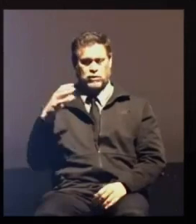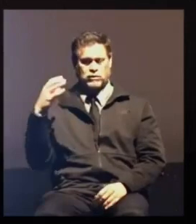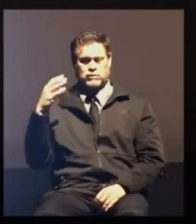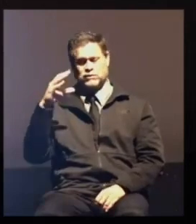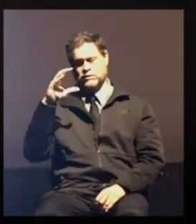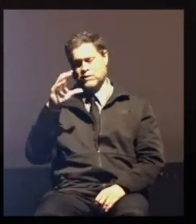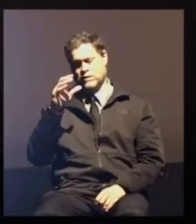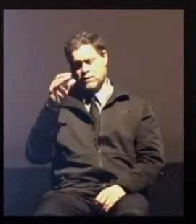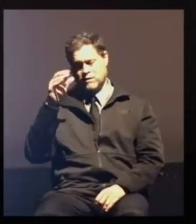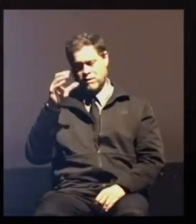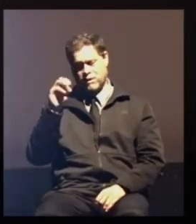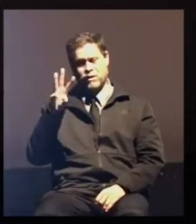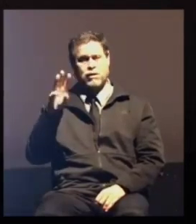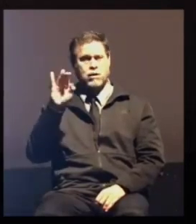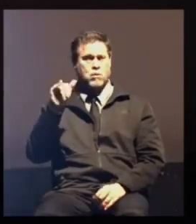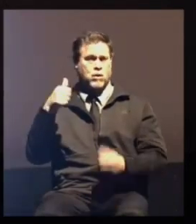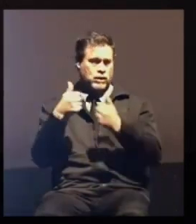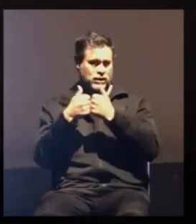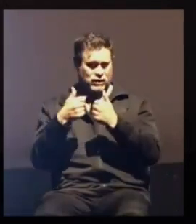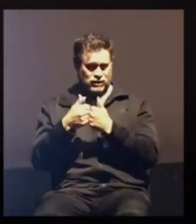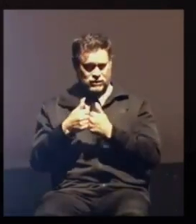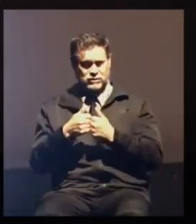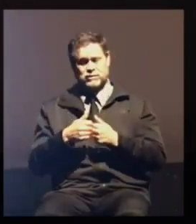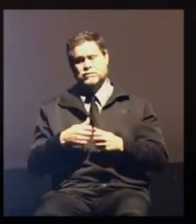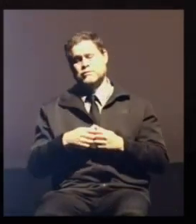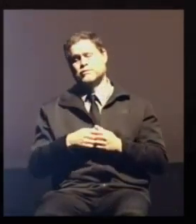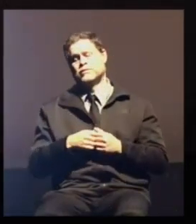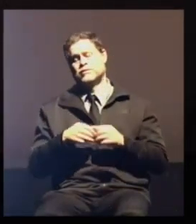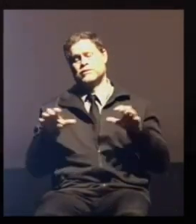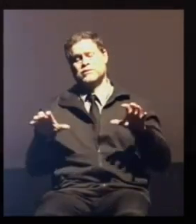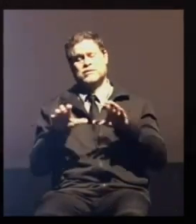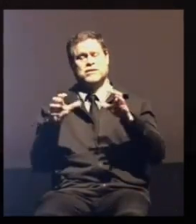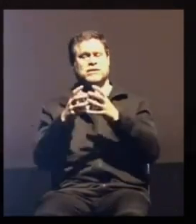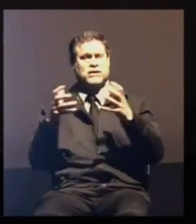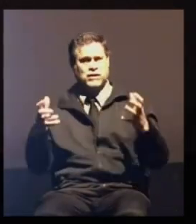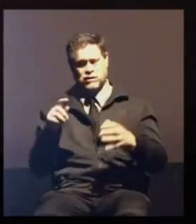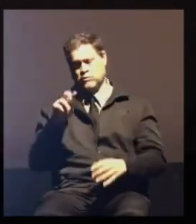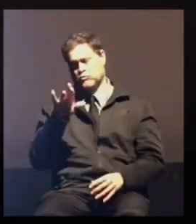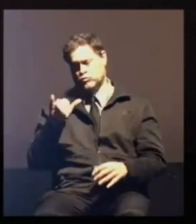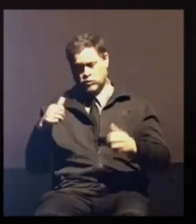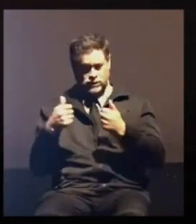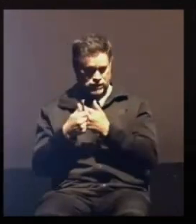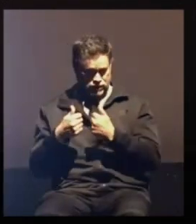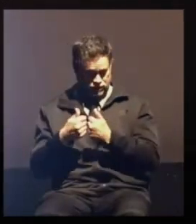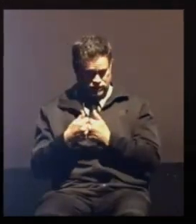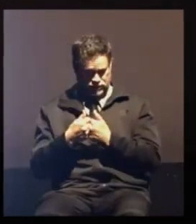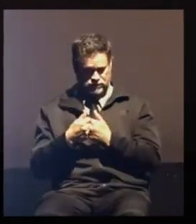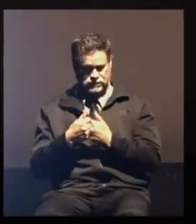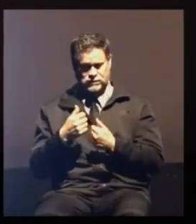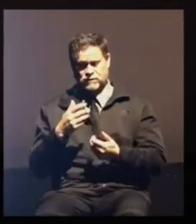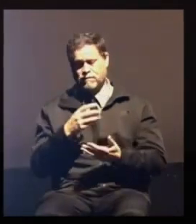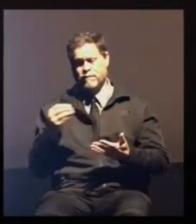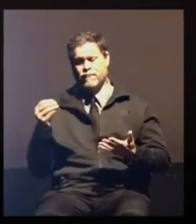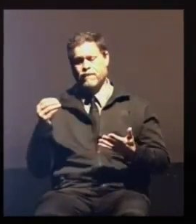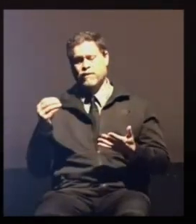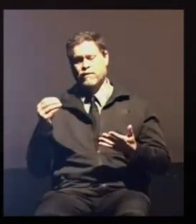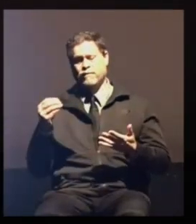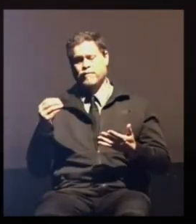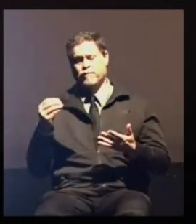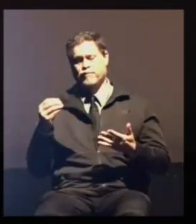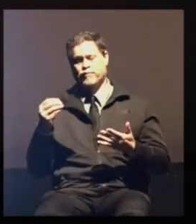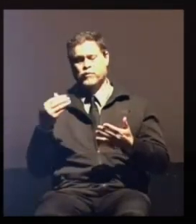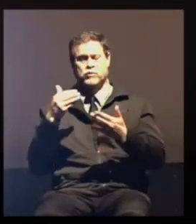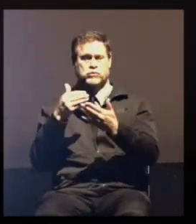know, game of the week, you all probably got tired of it, but they did a lot of Troy's games, and you know, there was a